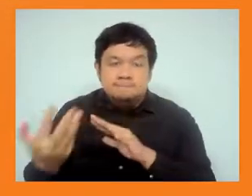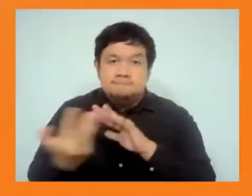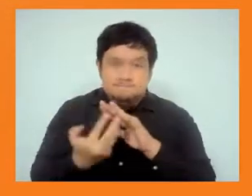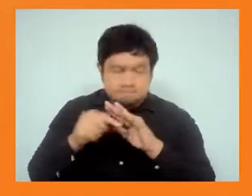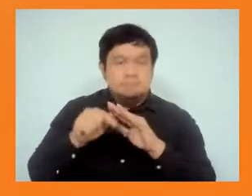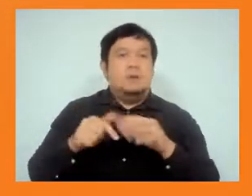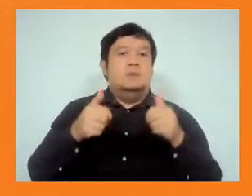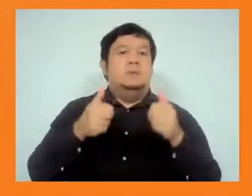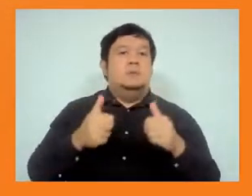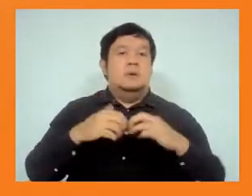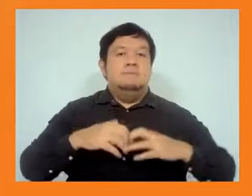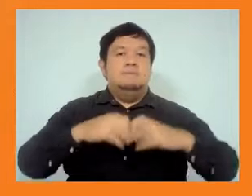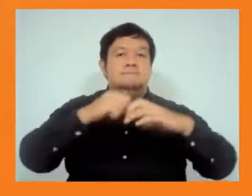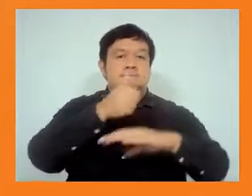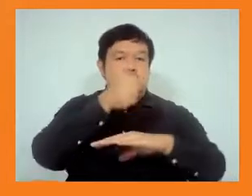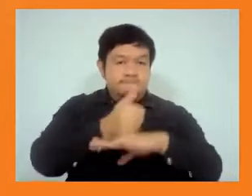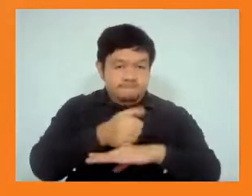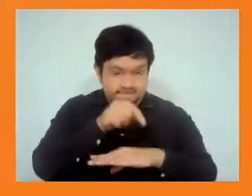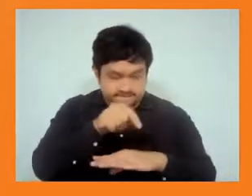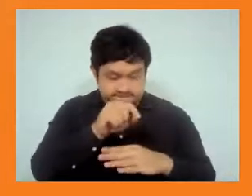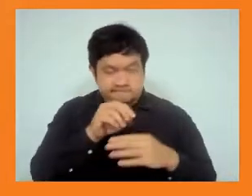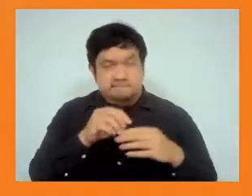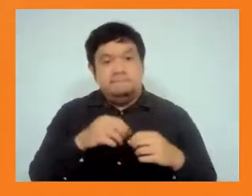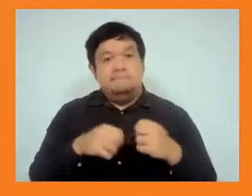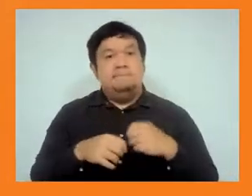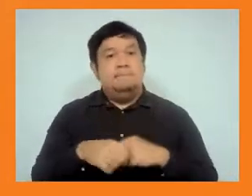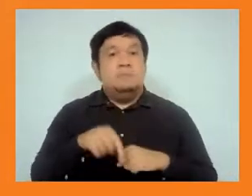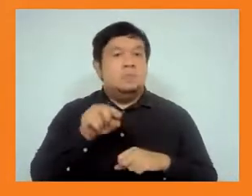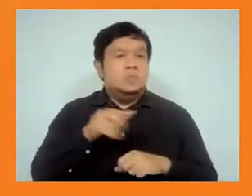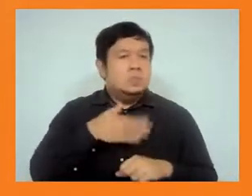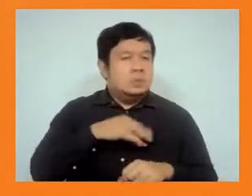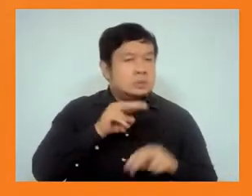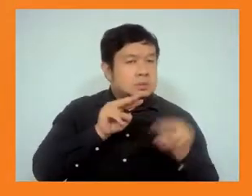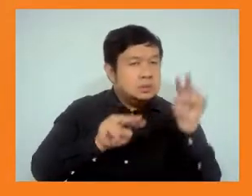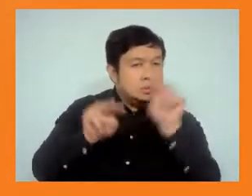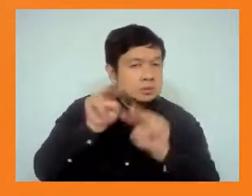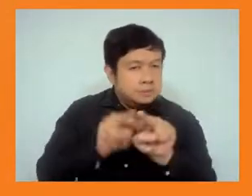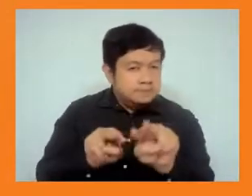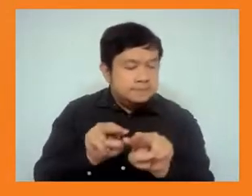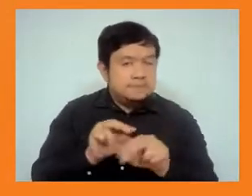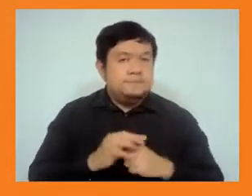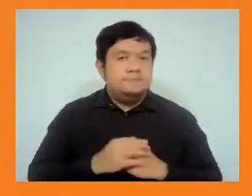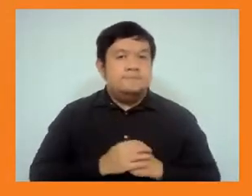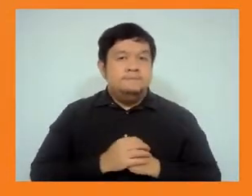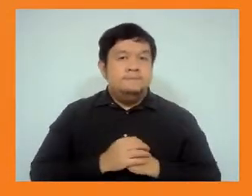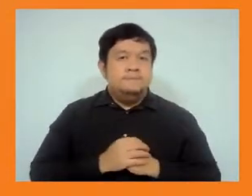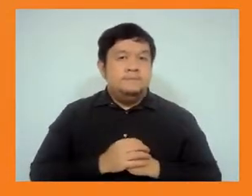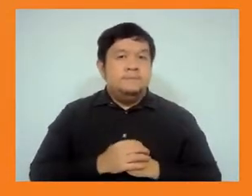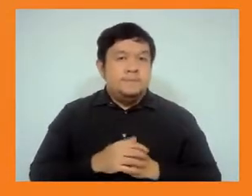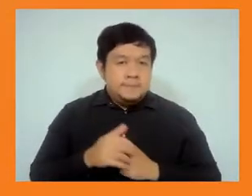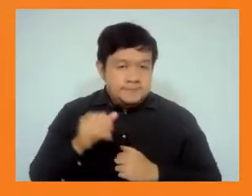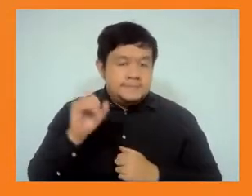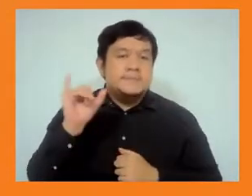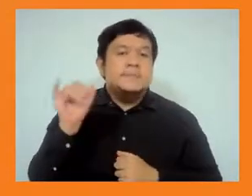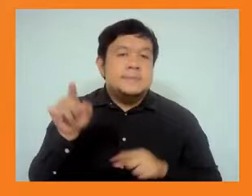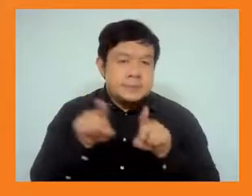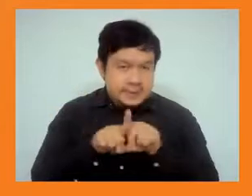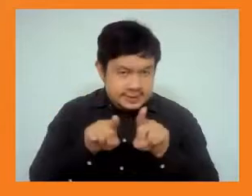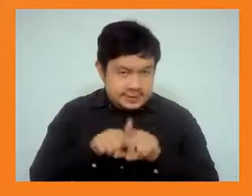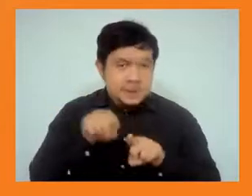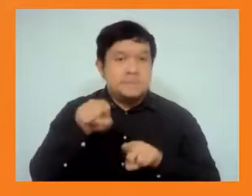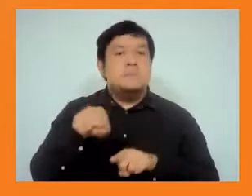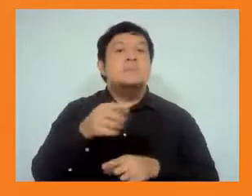in packages and further sub-packages just for that short line. There have been about 10 announcements,